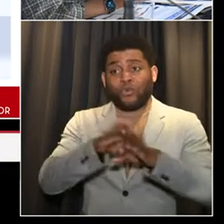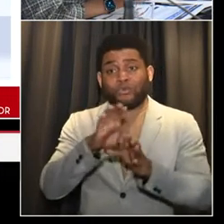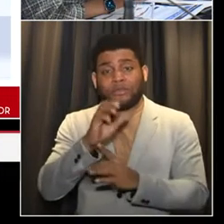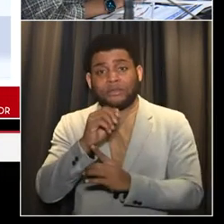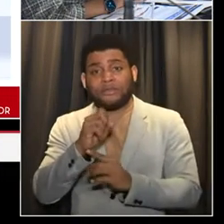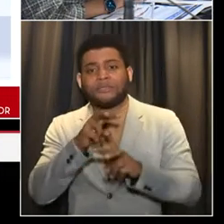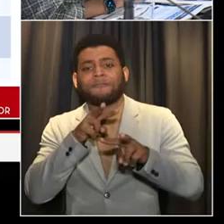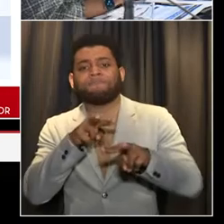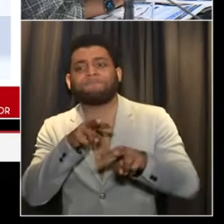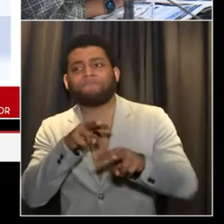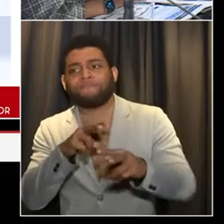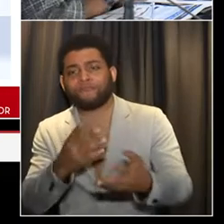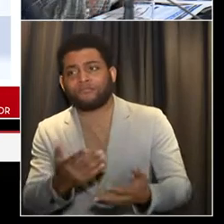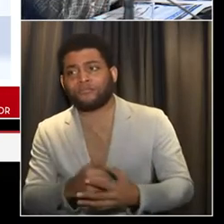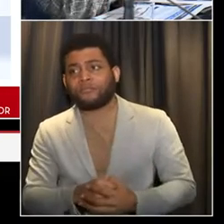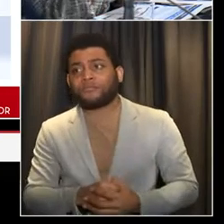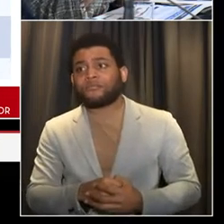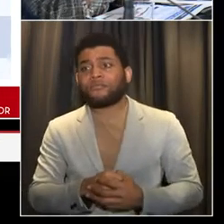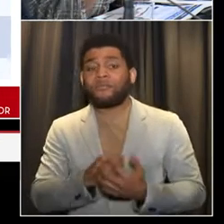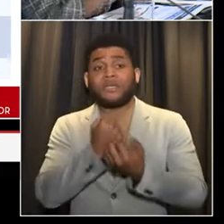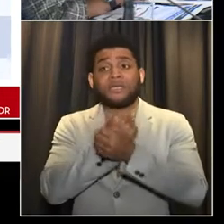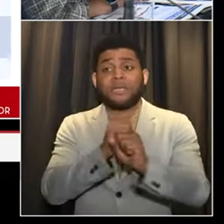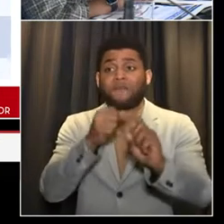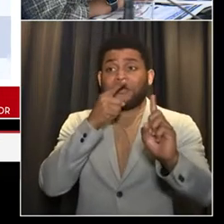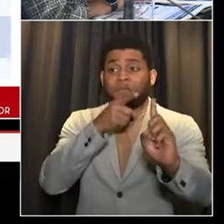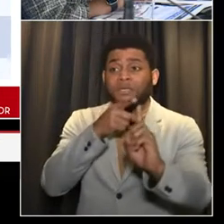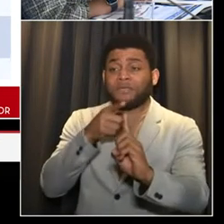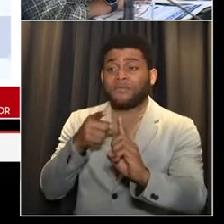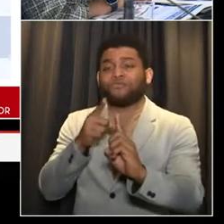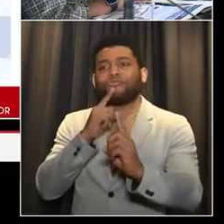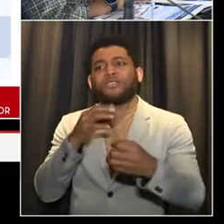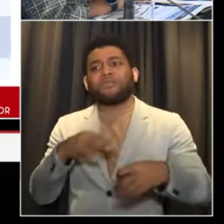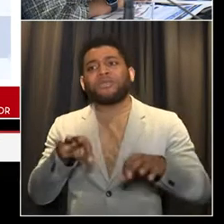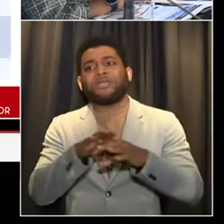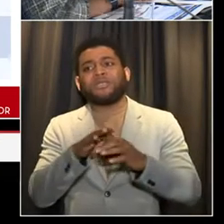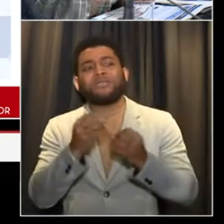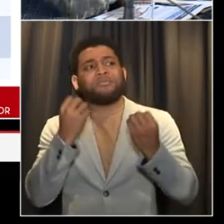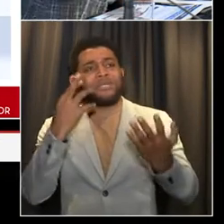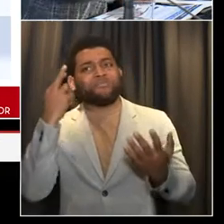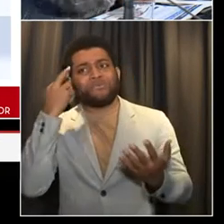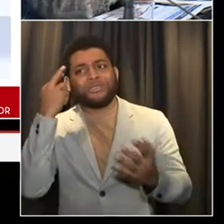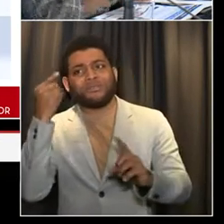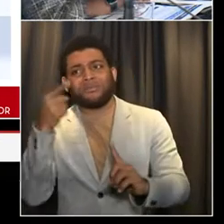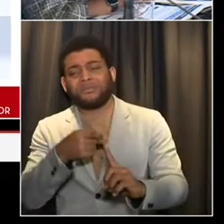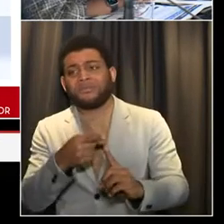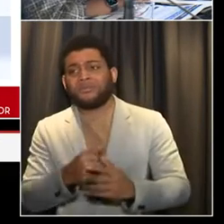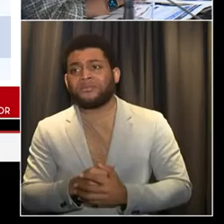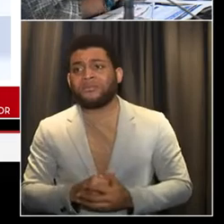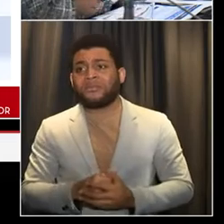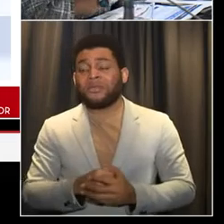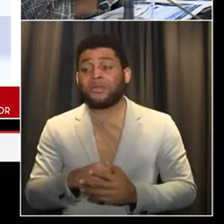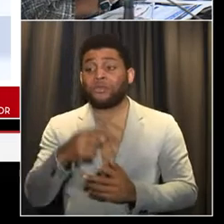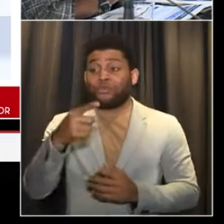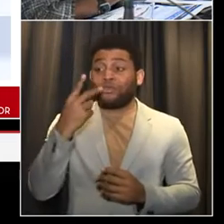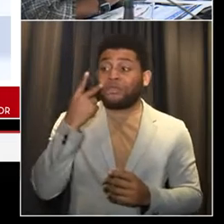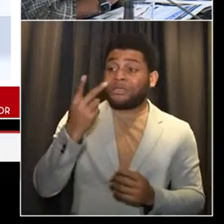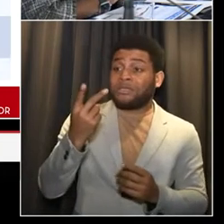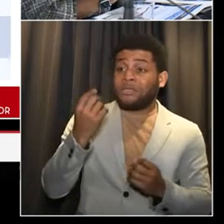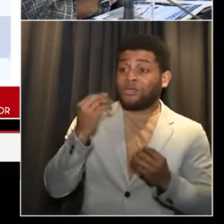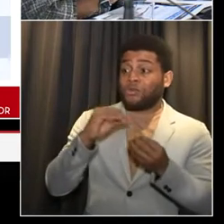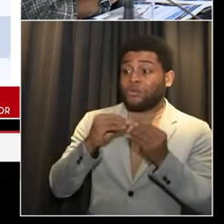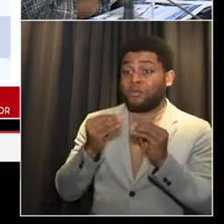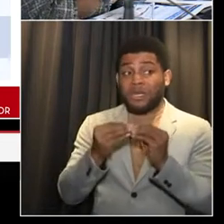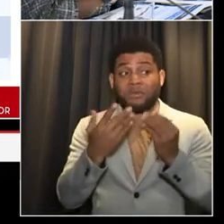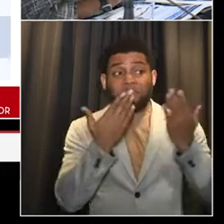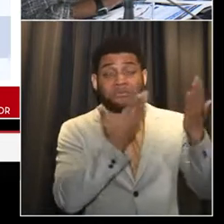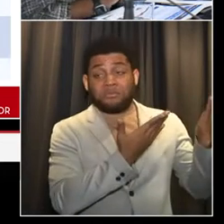which are really important for a number of reasons. You can see that you can see the numbers here. It does result in, for